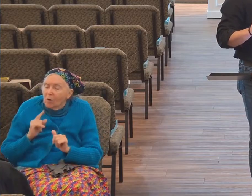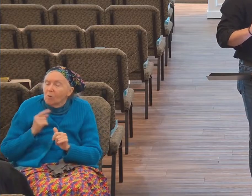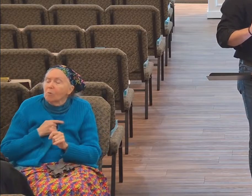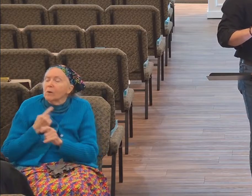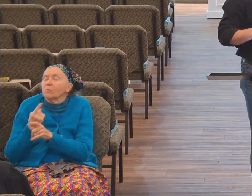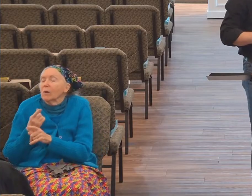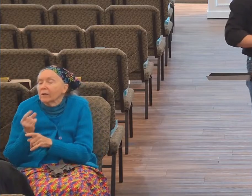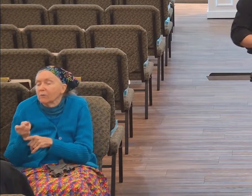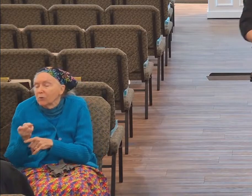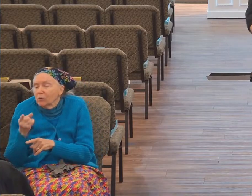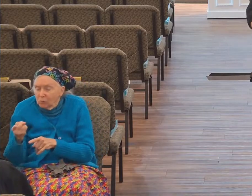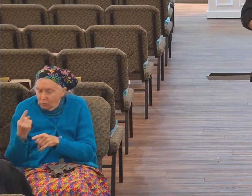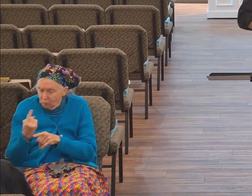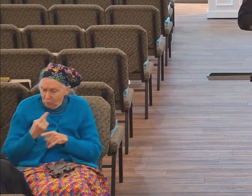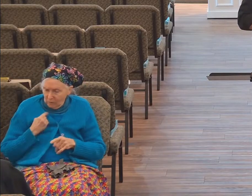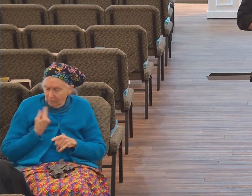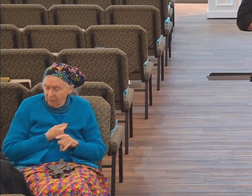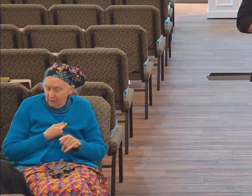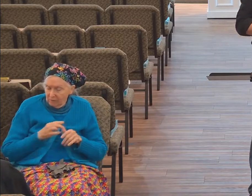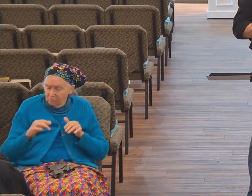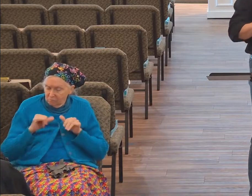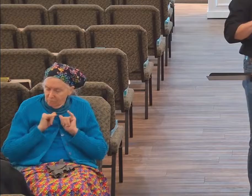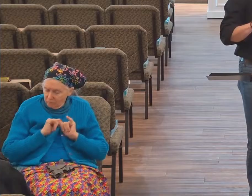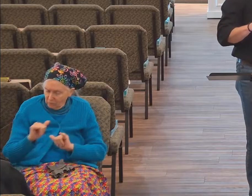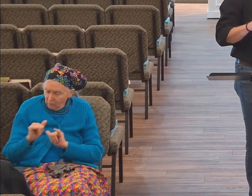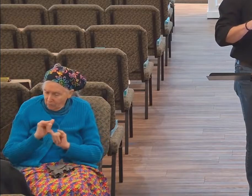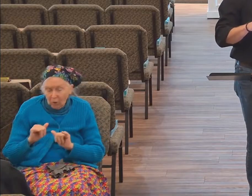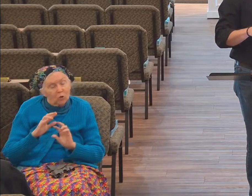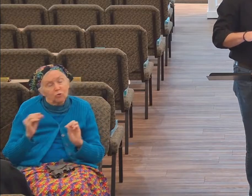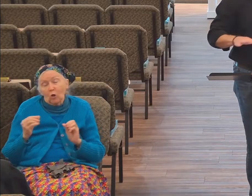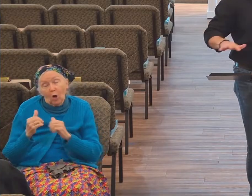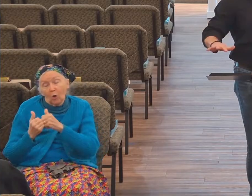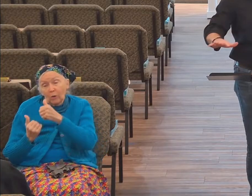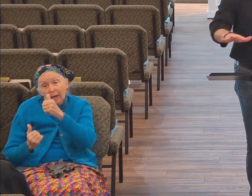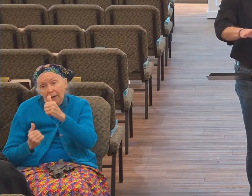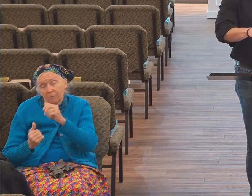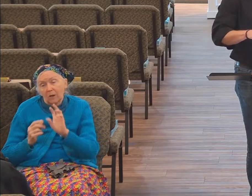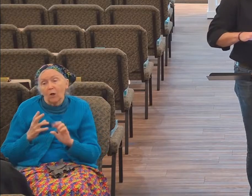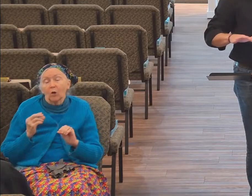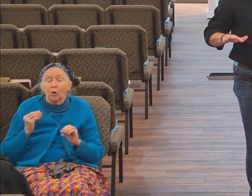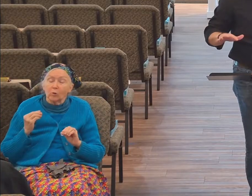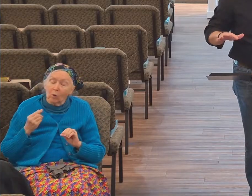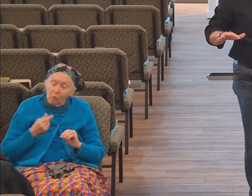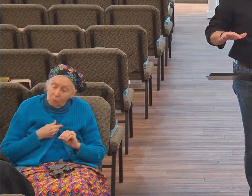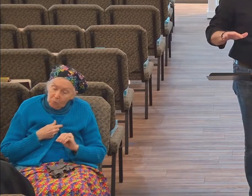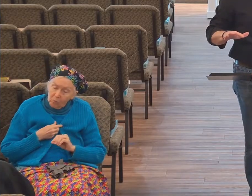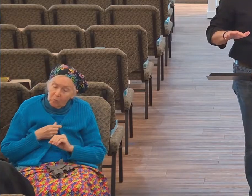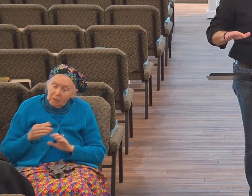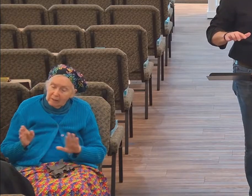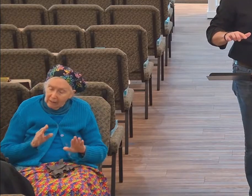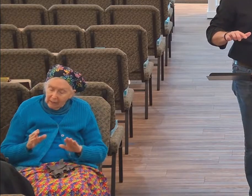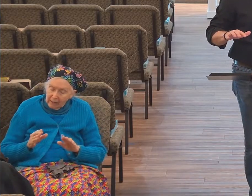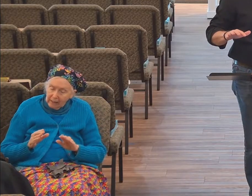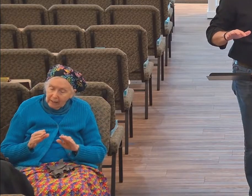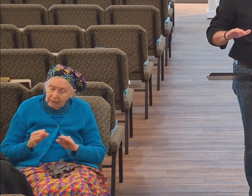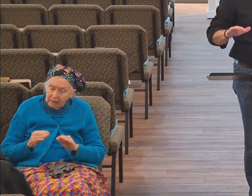Right? There wasn't a gap here. No. We functioned among you like equals.